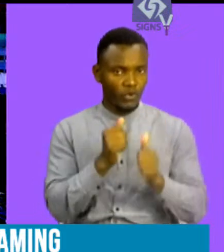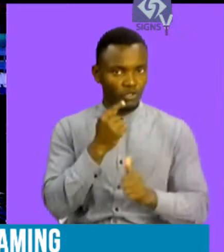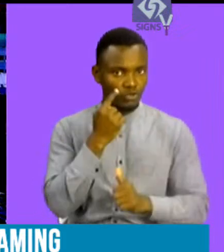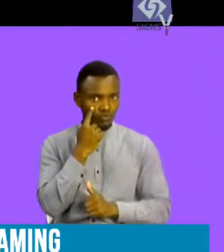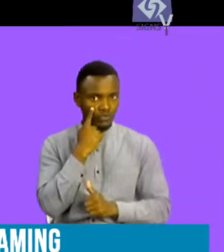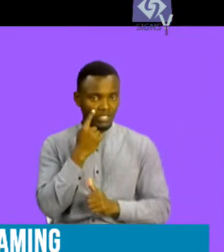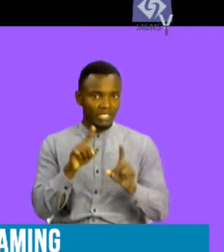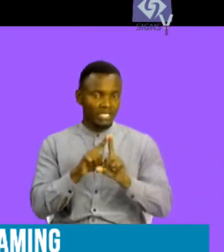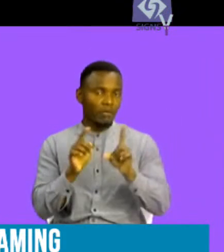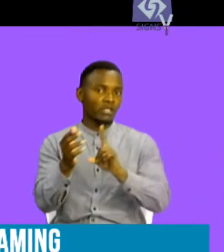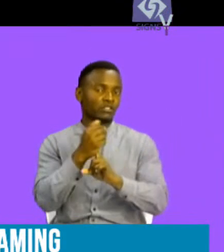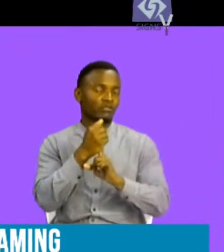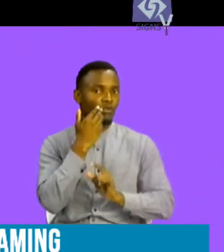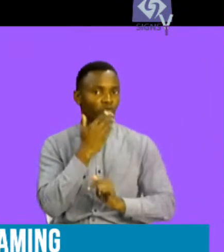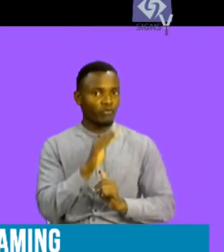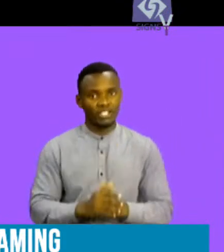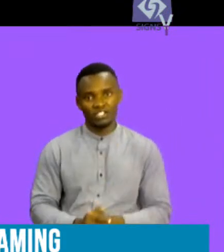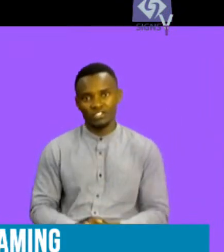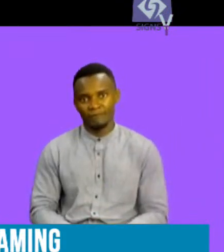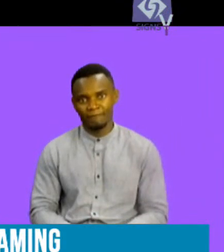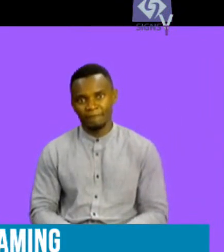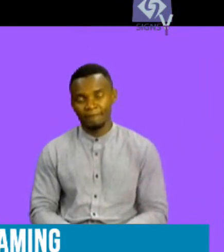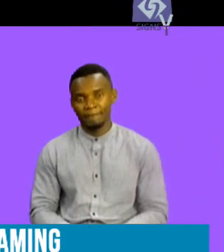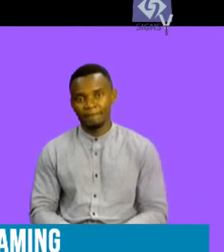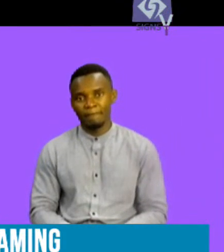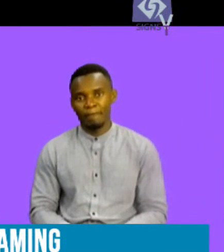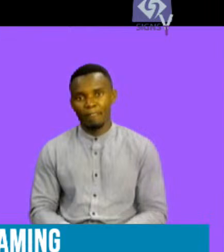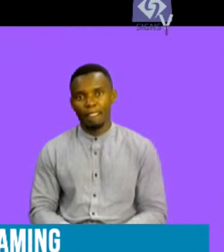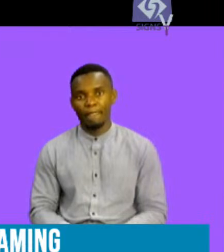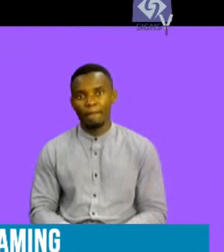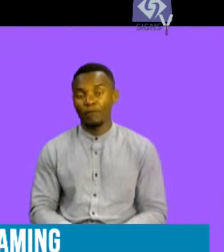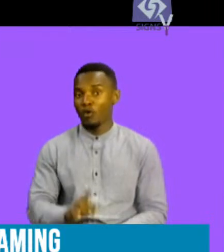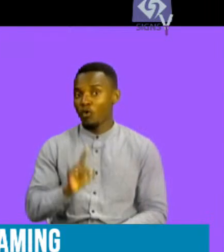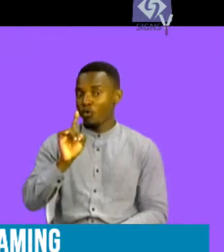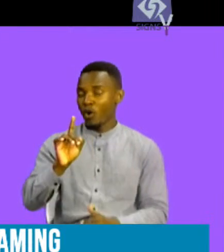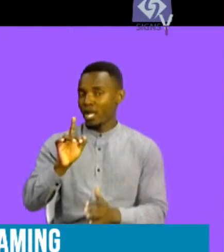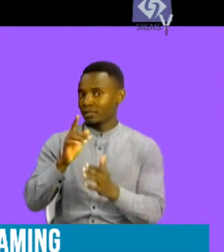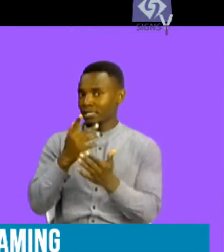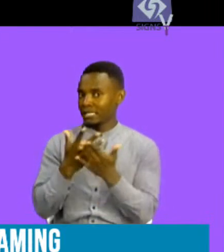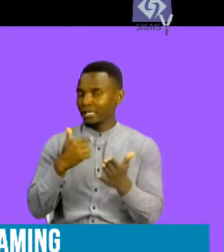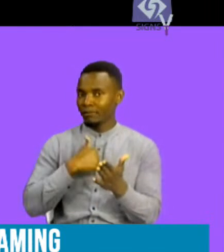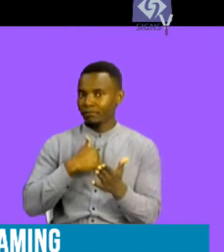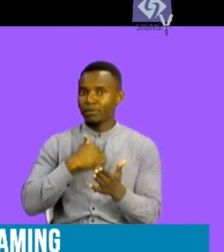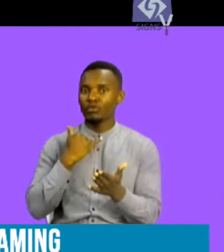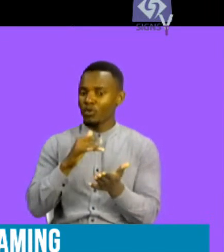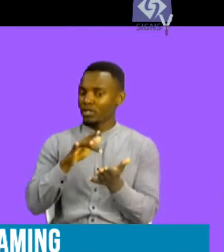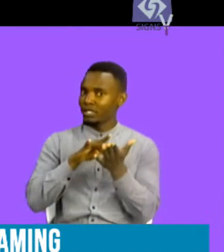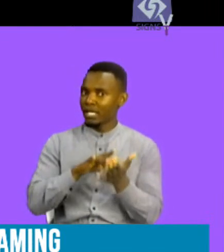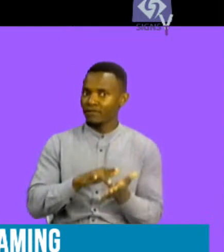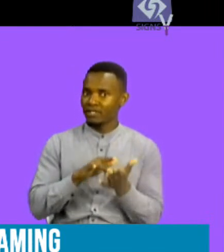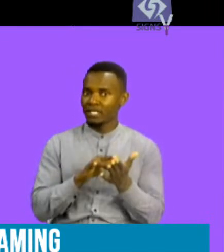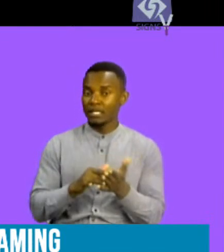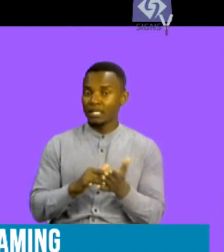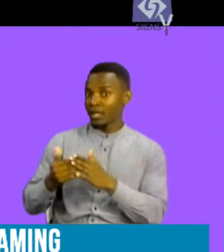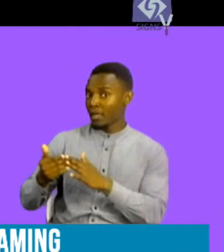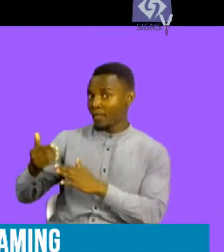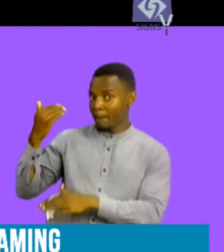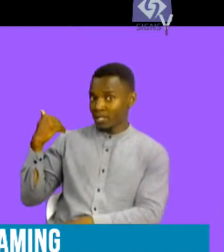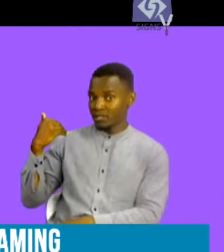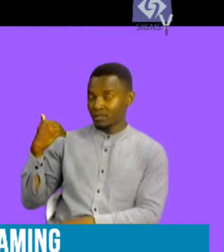of the things that I want to emphasize is that in many cases in the past, people used